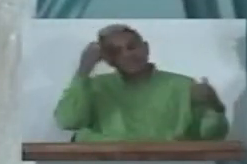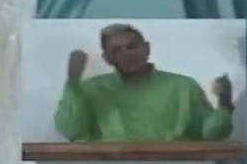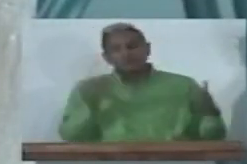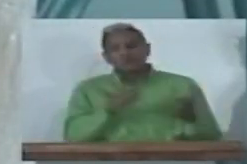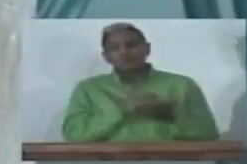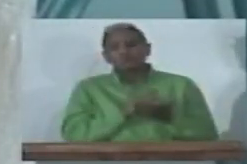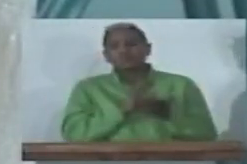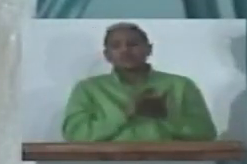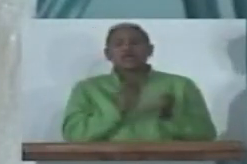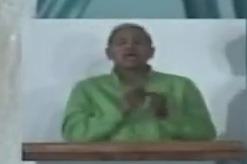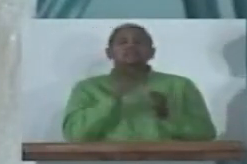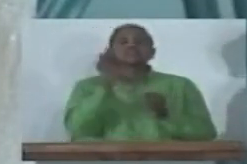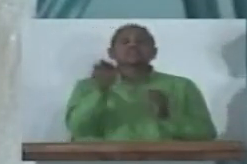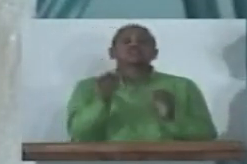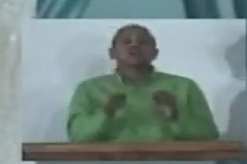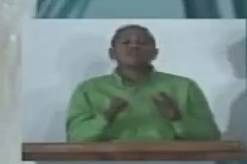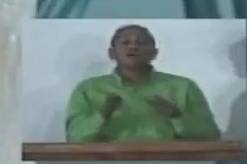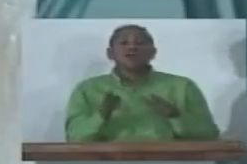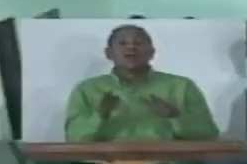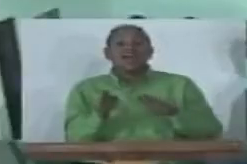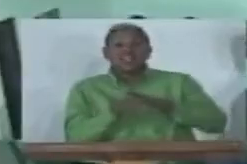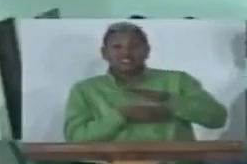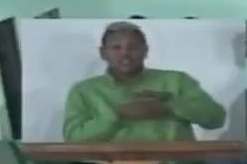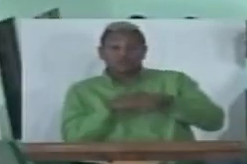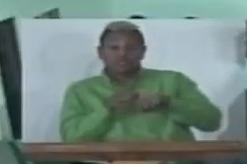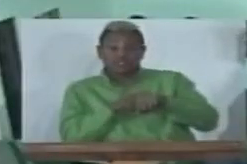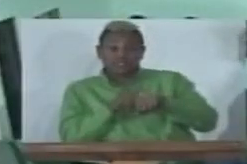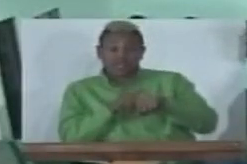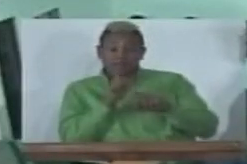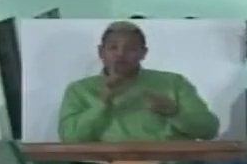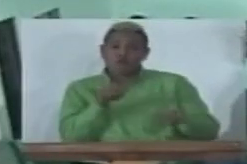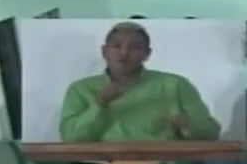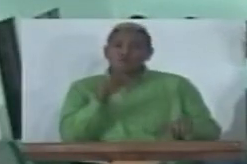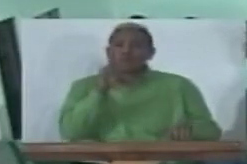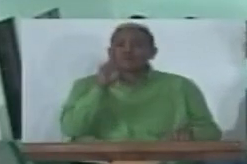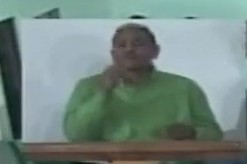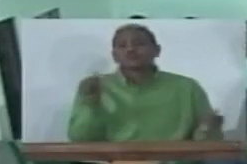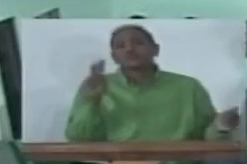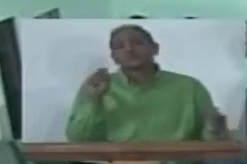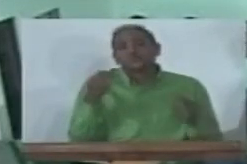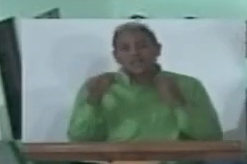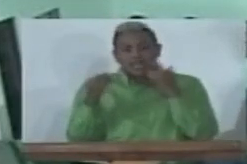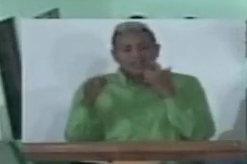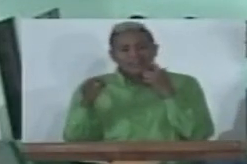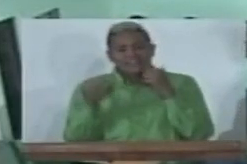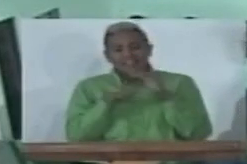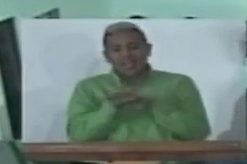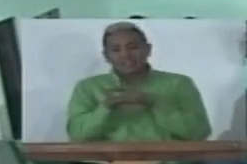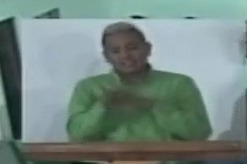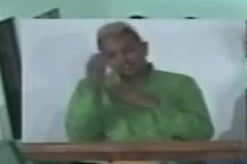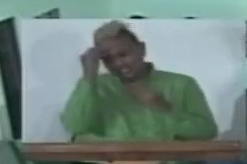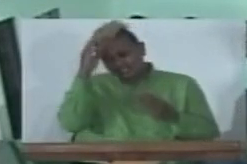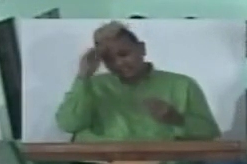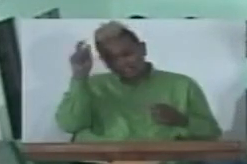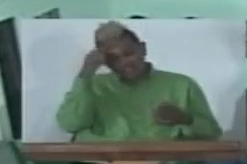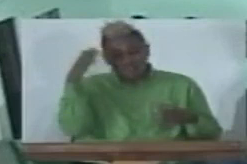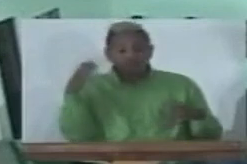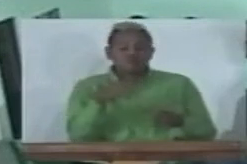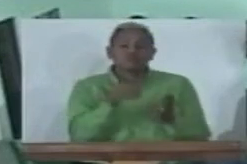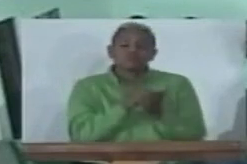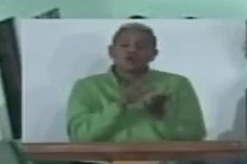of Exemption Period Order Resolution 2019, and 2. The Access to Information Cabinet